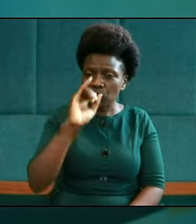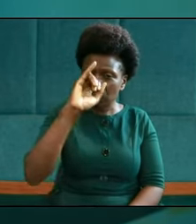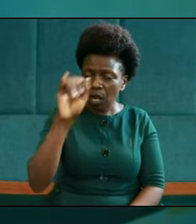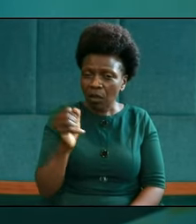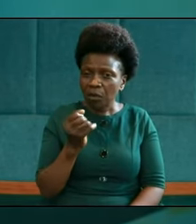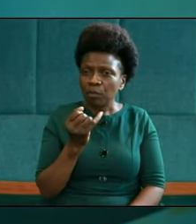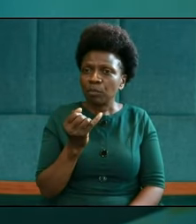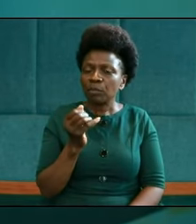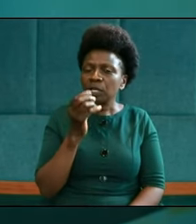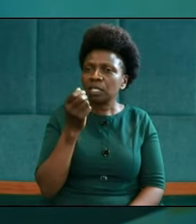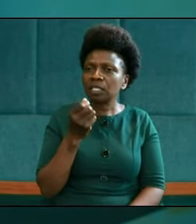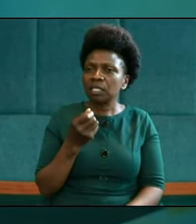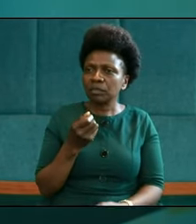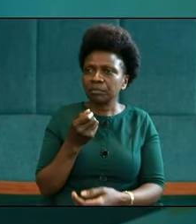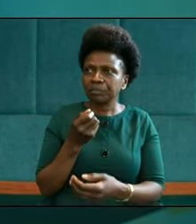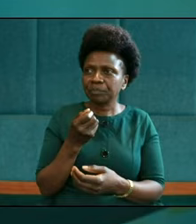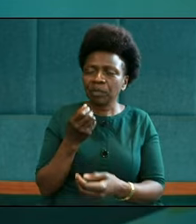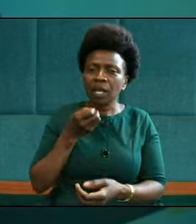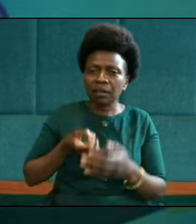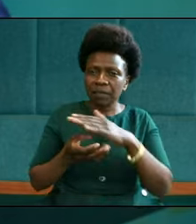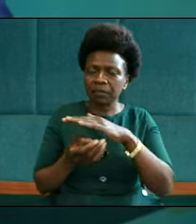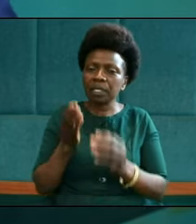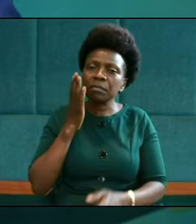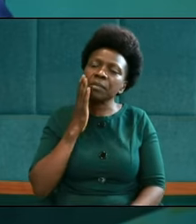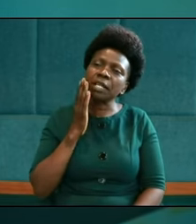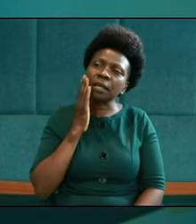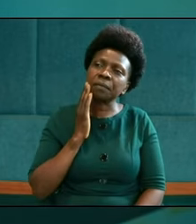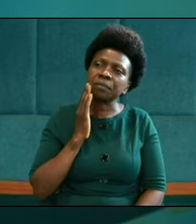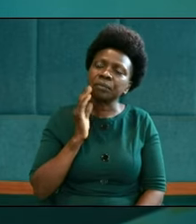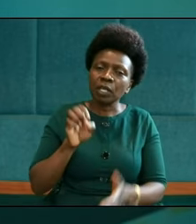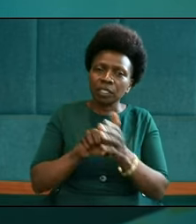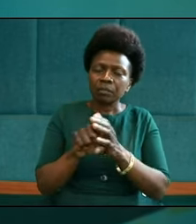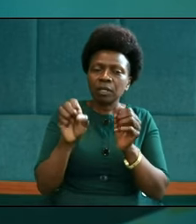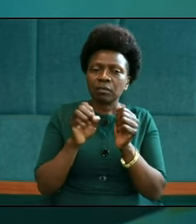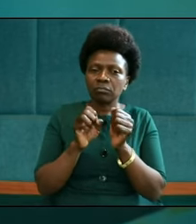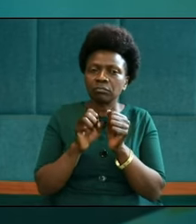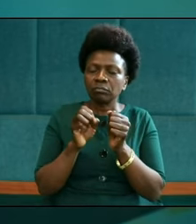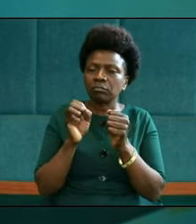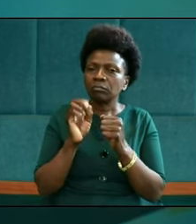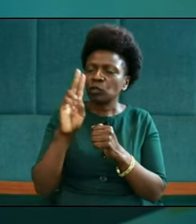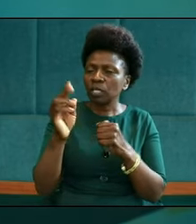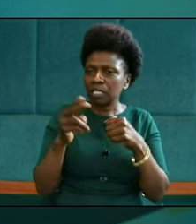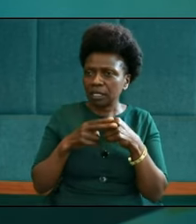mother. In verse 11 and 12 of chapter 27, chapter 27 of Genesis,